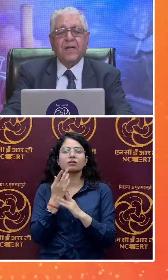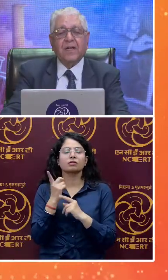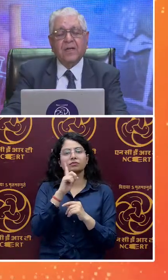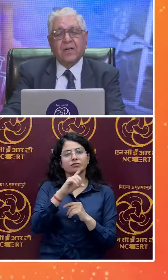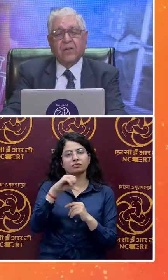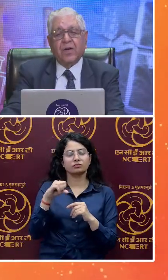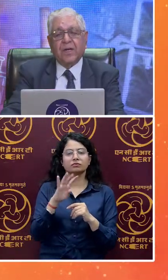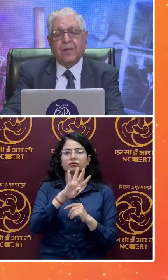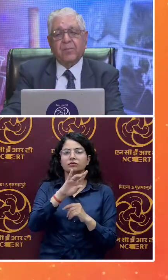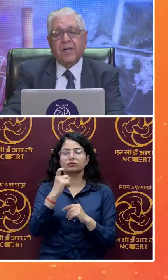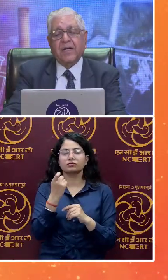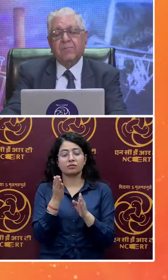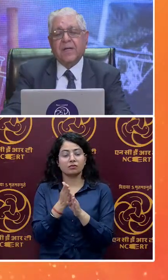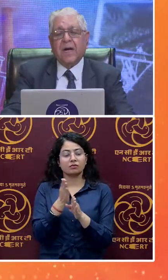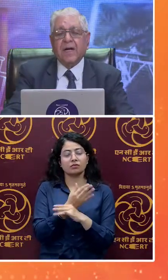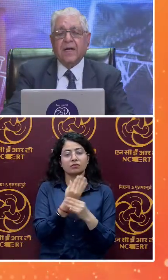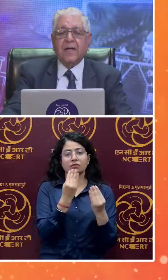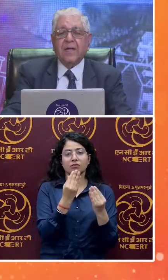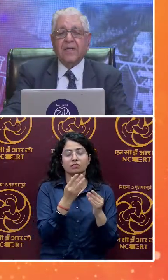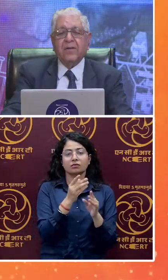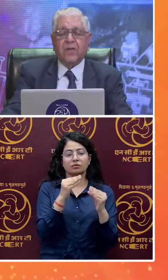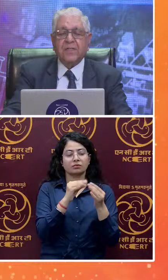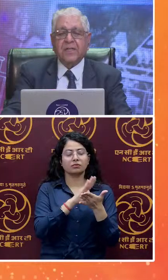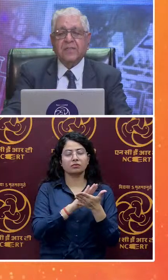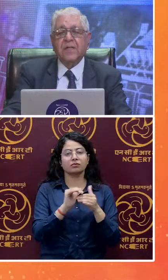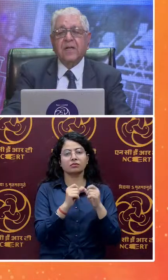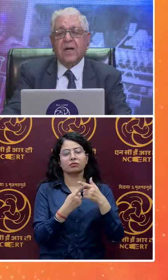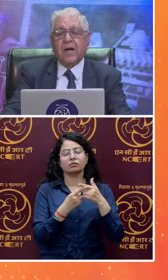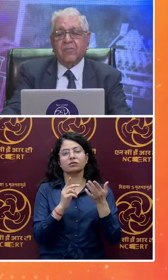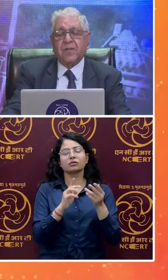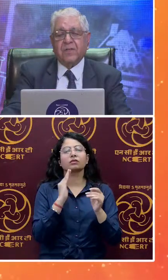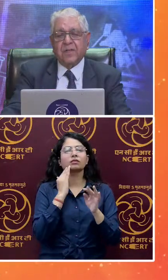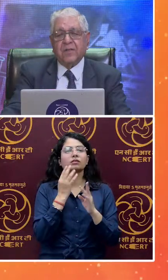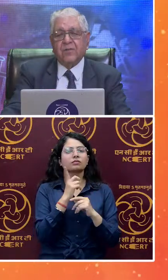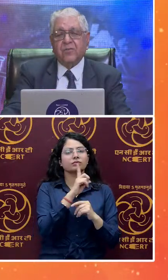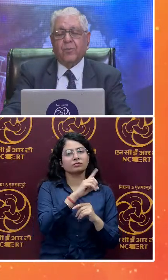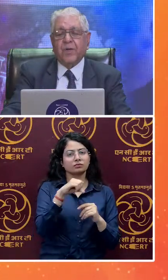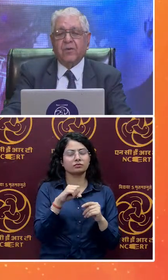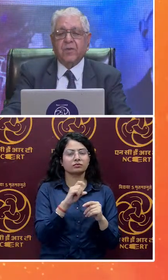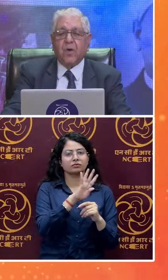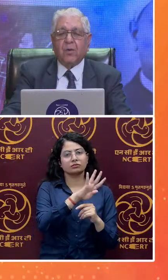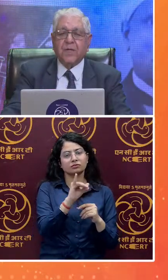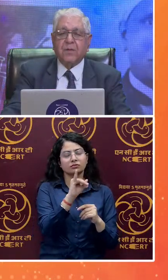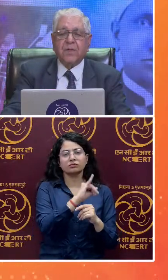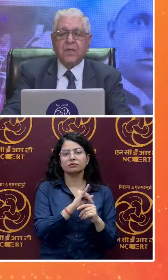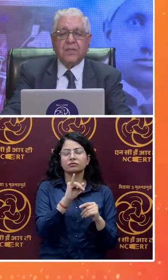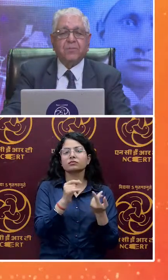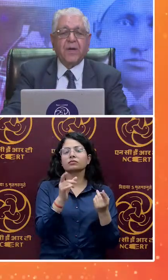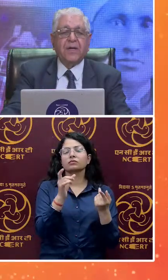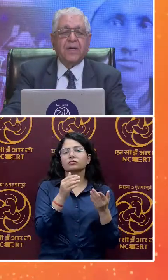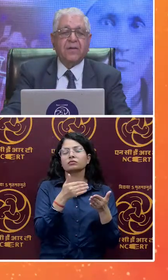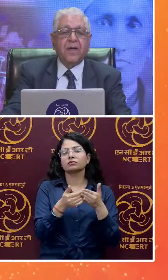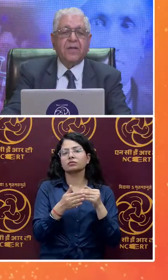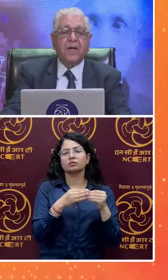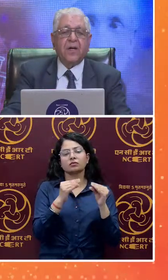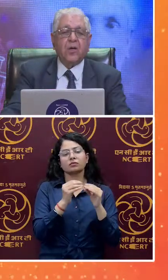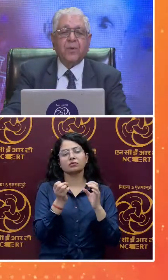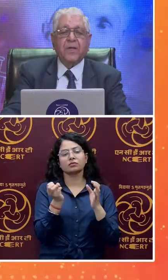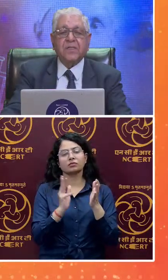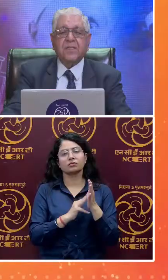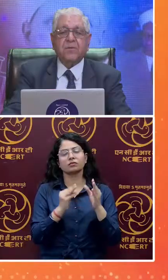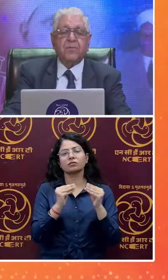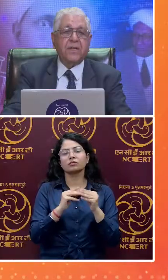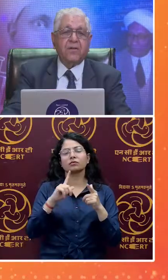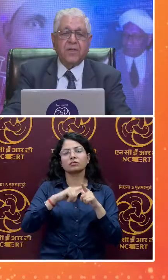the India got independent, Bhatnagar in 1946, after the dropping of the bombs in Japan, had created an